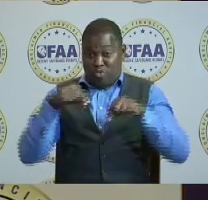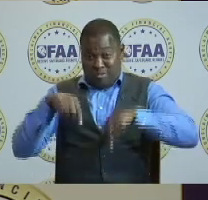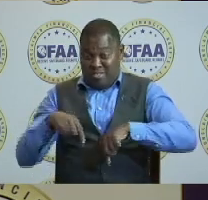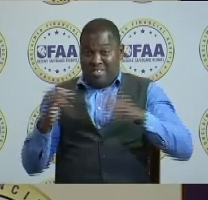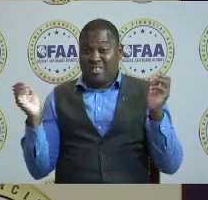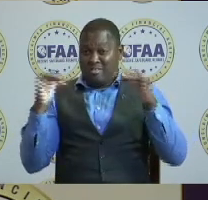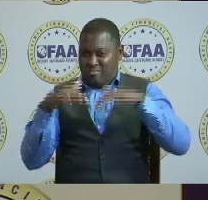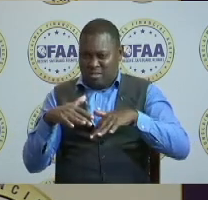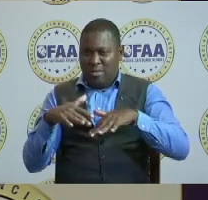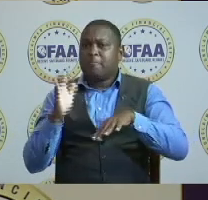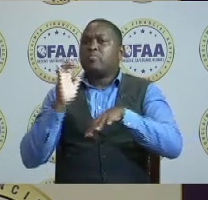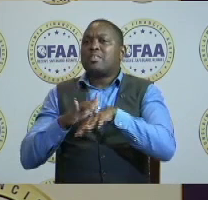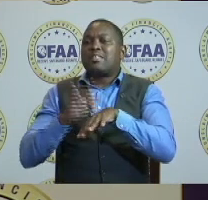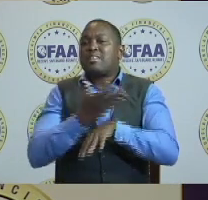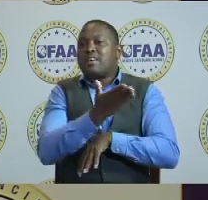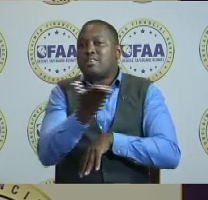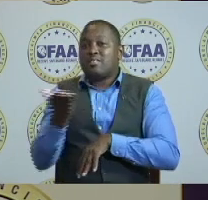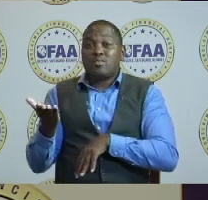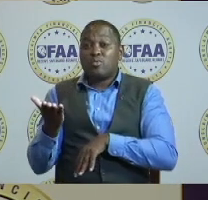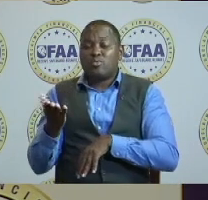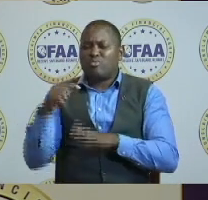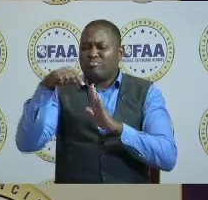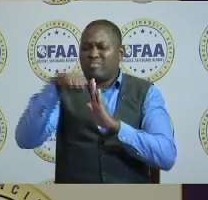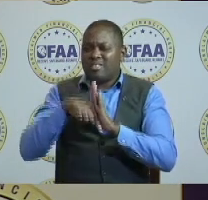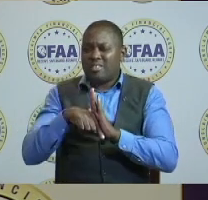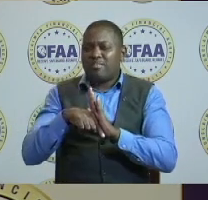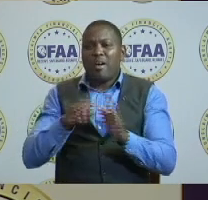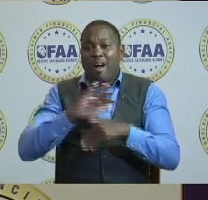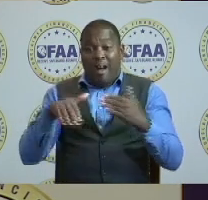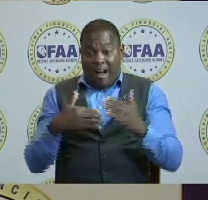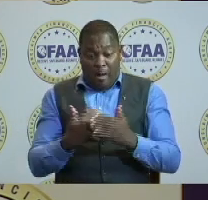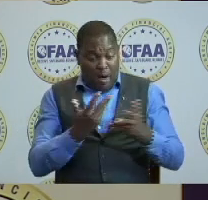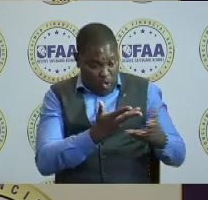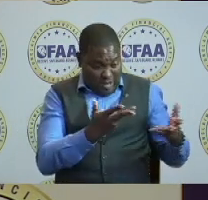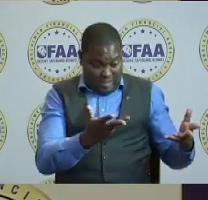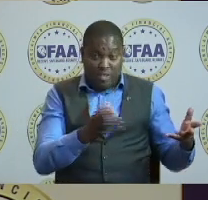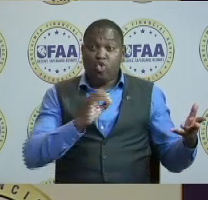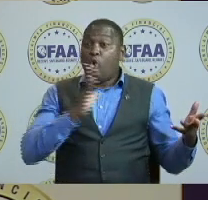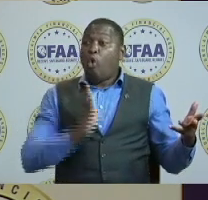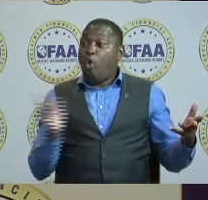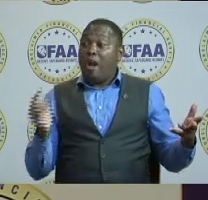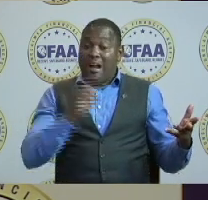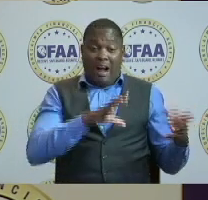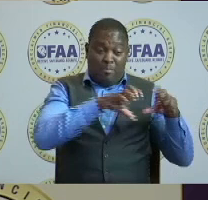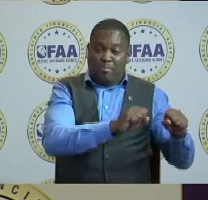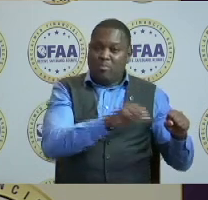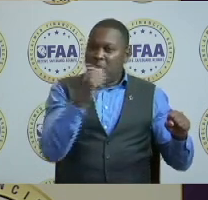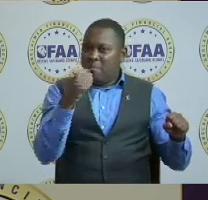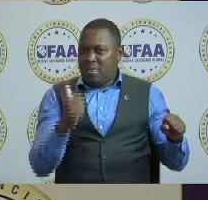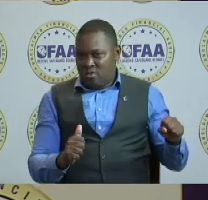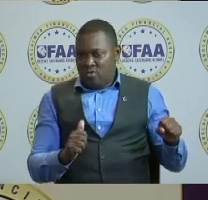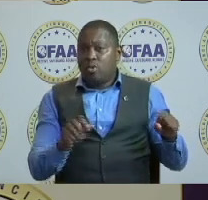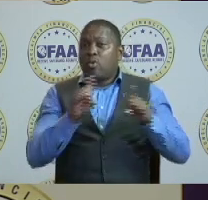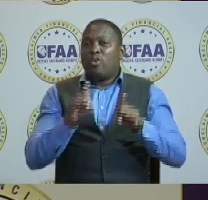to sensitize you, the holders, in more depth about the unclaimed financial asset regime. We would also